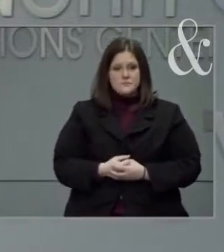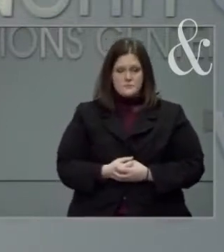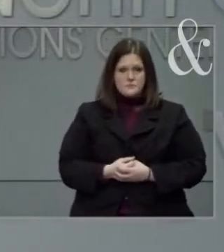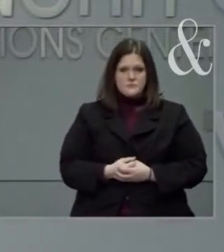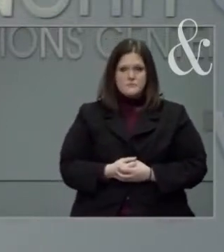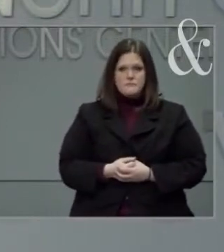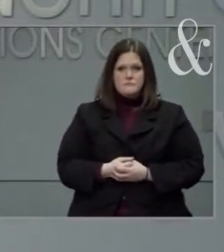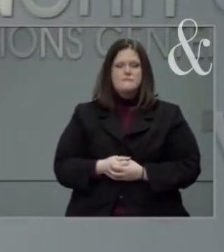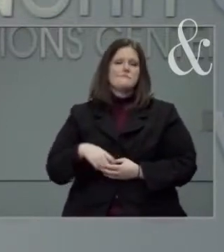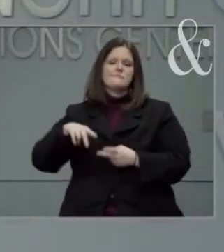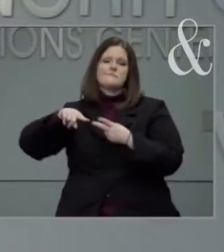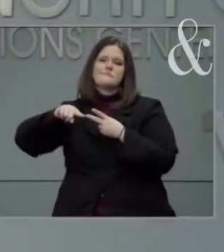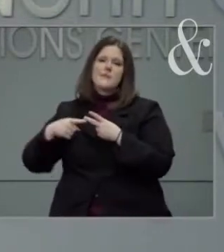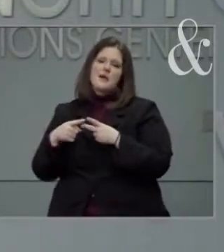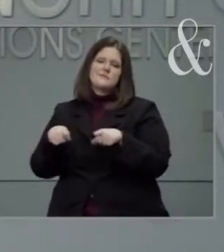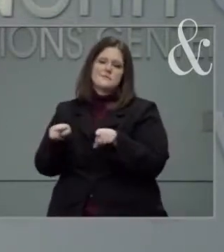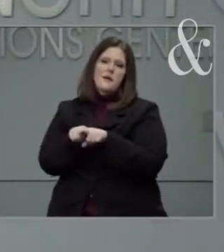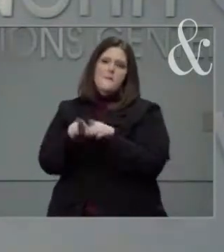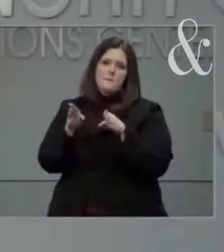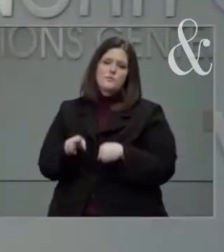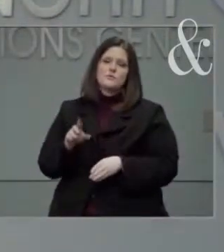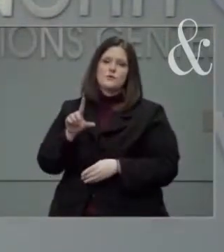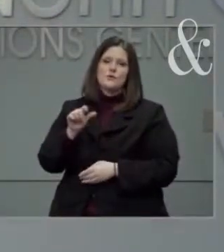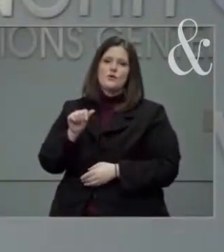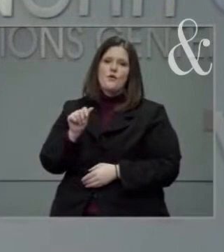We have a follow-up, Laura Lee, Carolina Public Press.